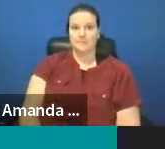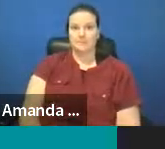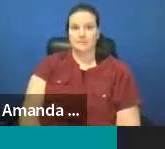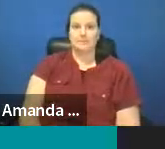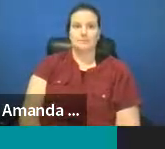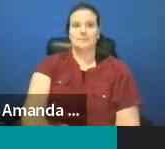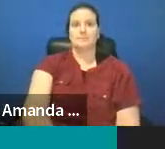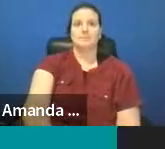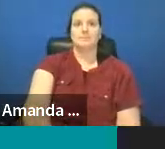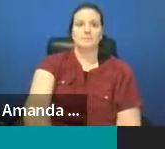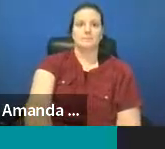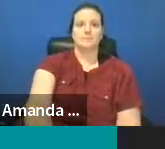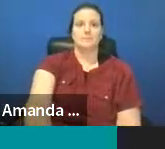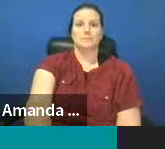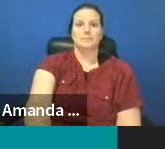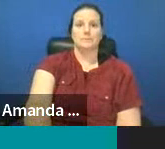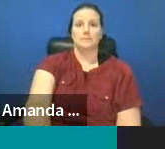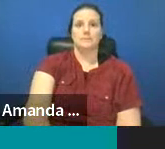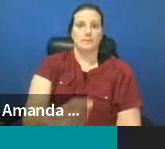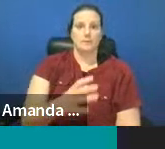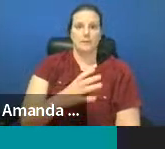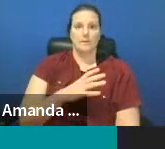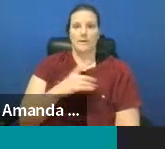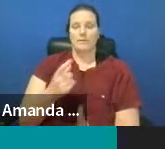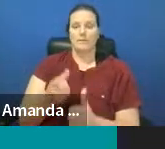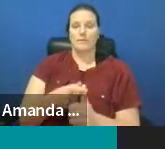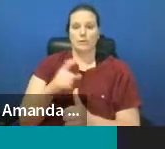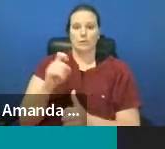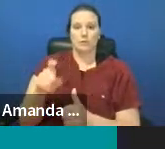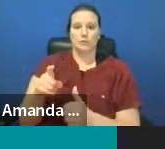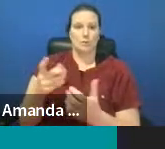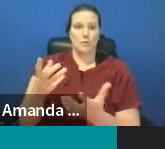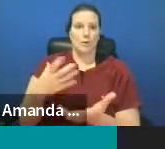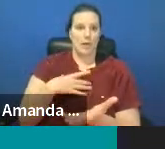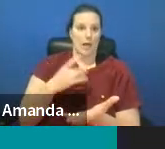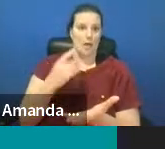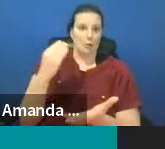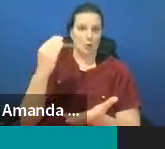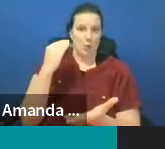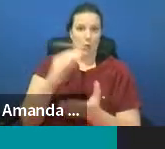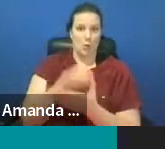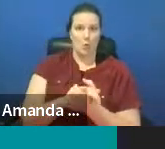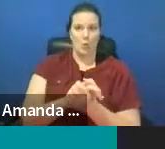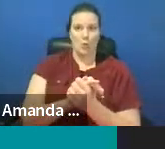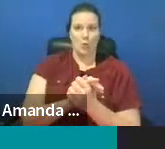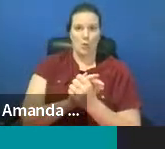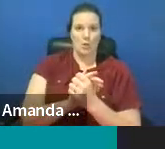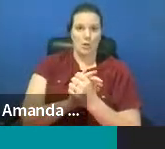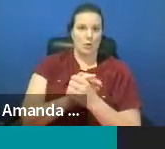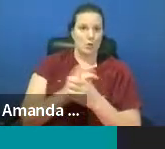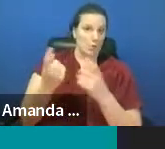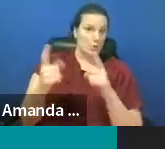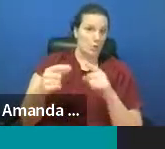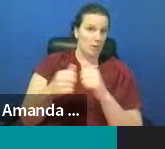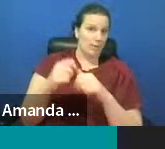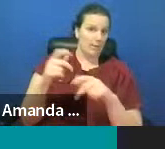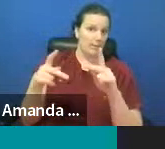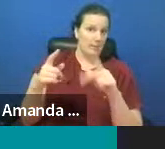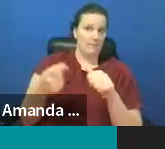Would you like me to introduce this? So I guess the first question is we would like to know whether you kind of agree